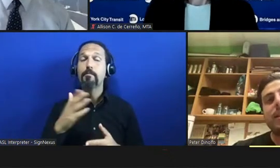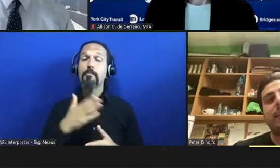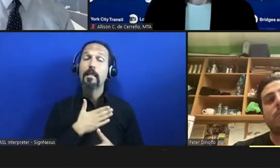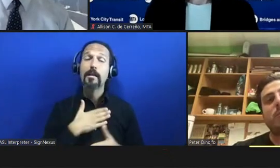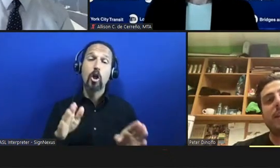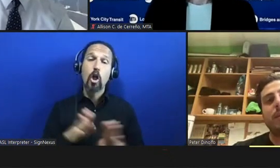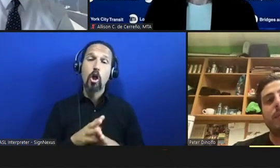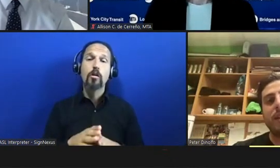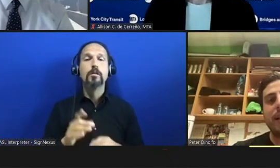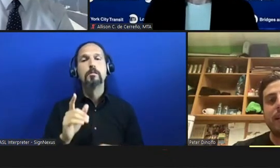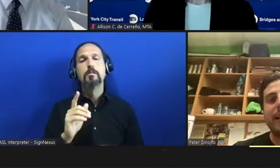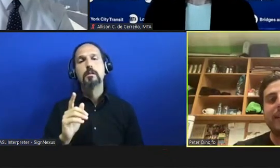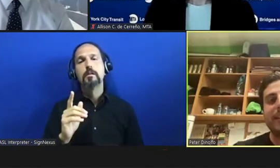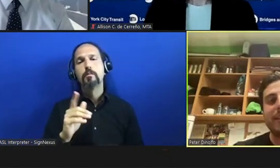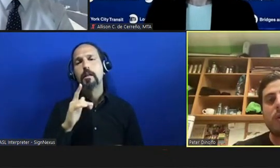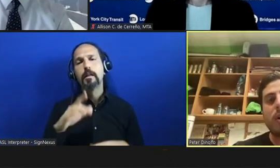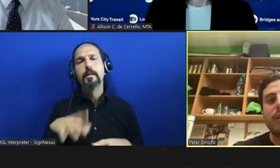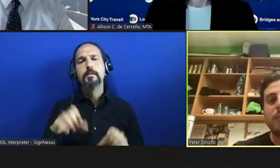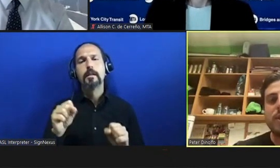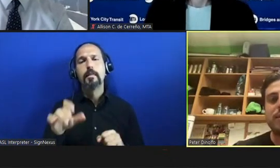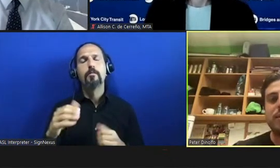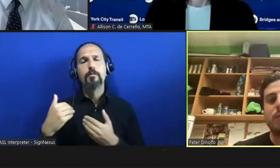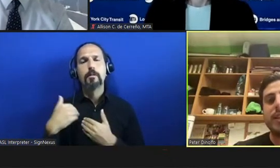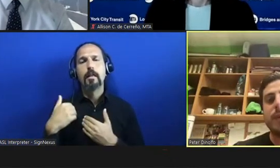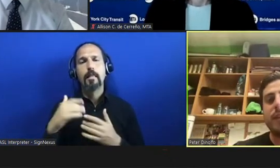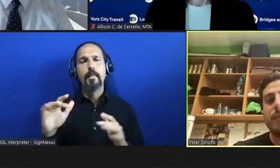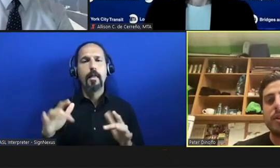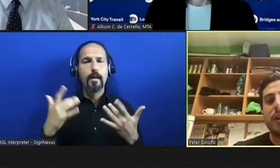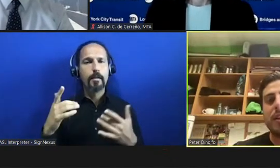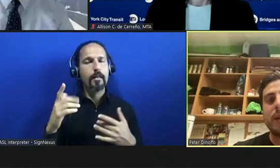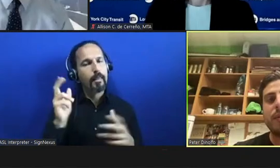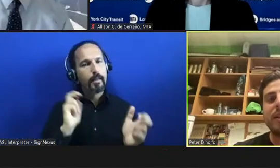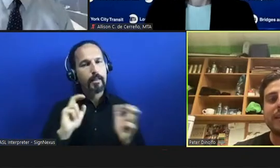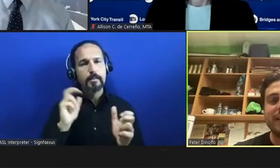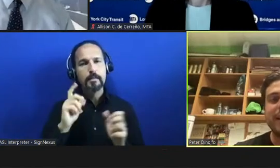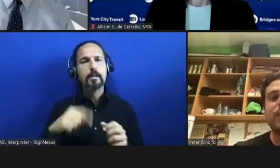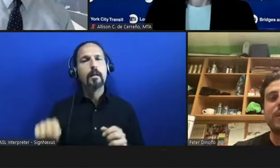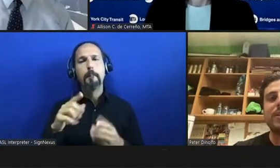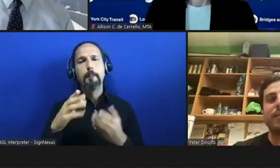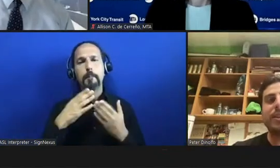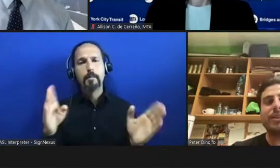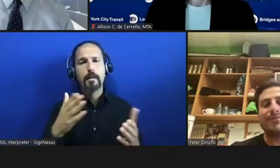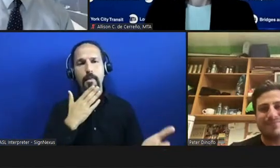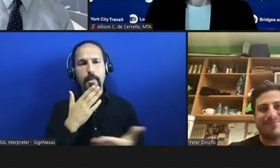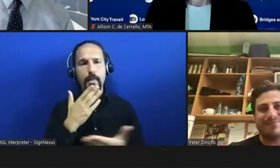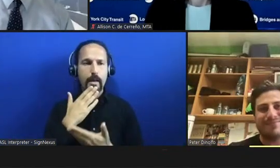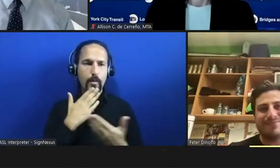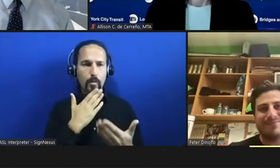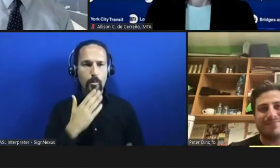please don't take this responsibility lightly and listen to all these objections raised by the majority of the public